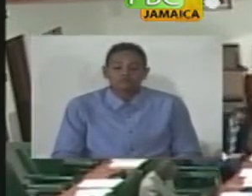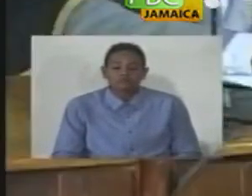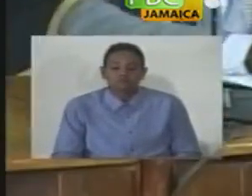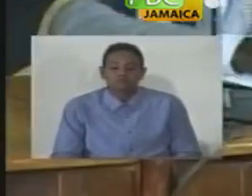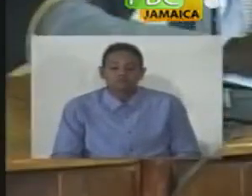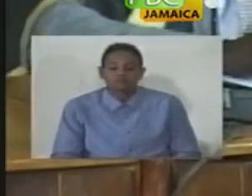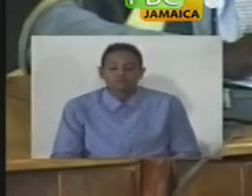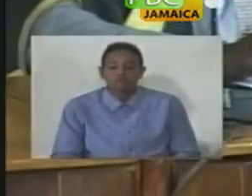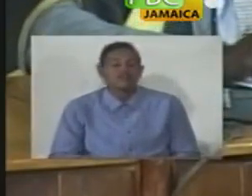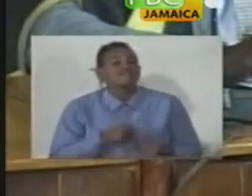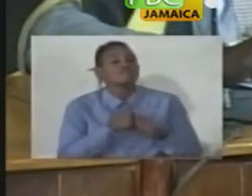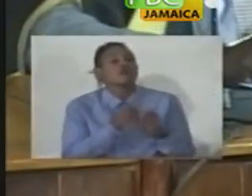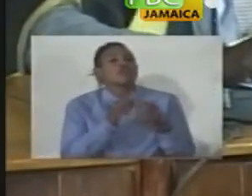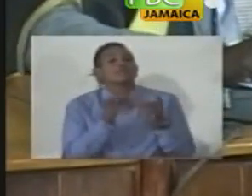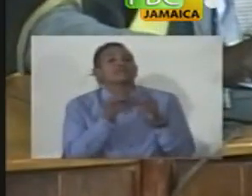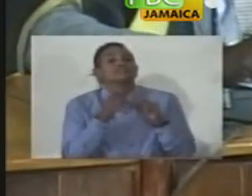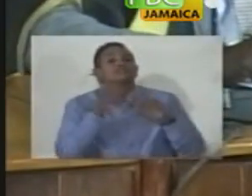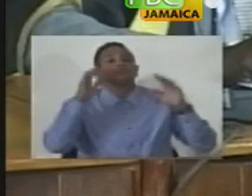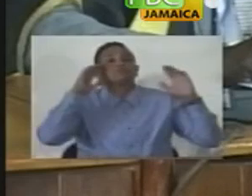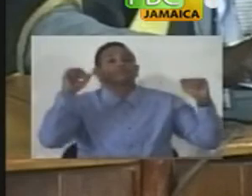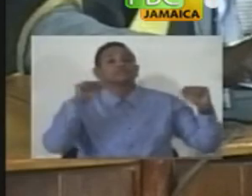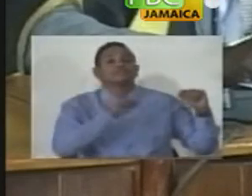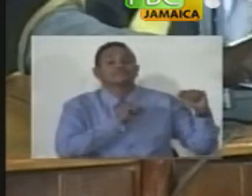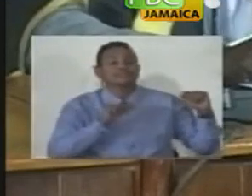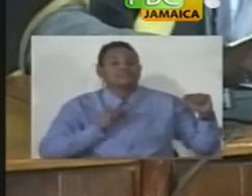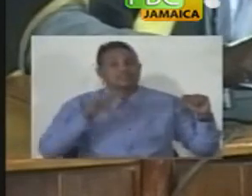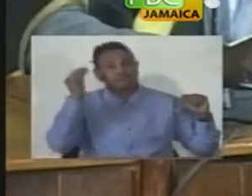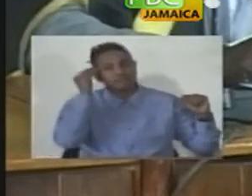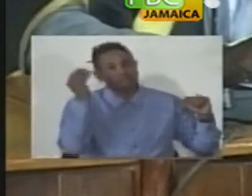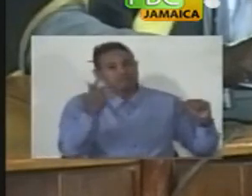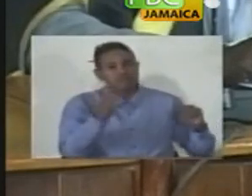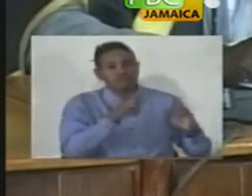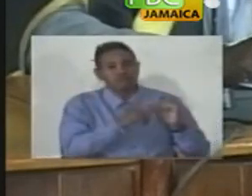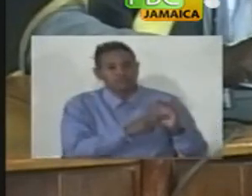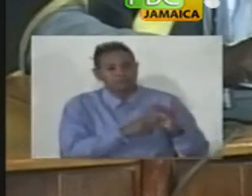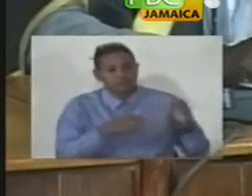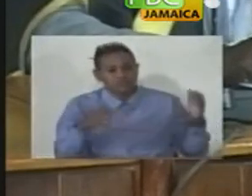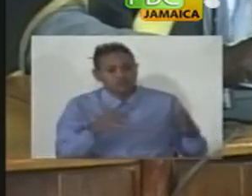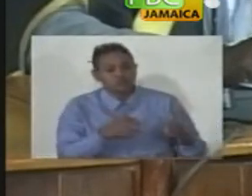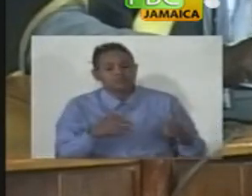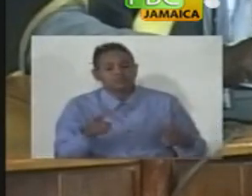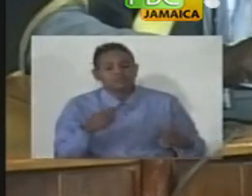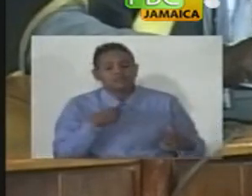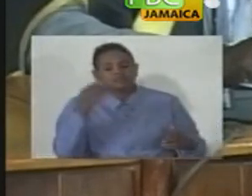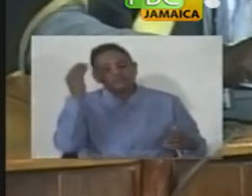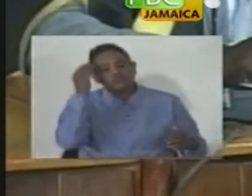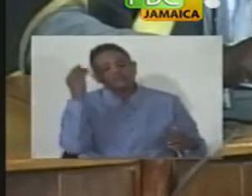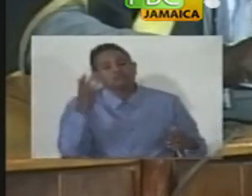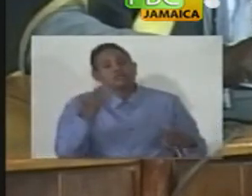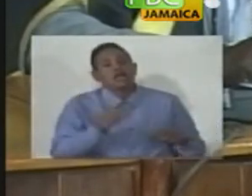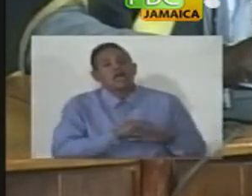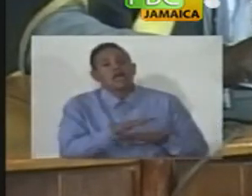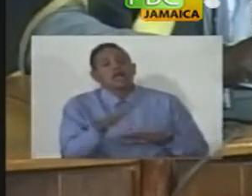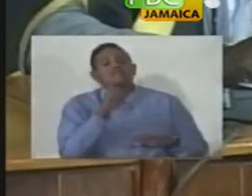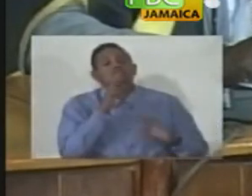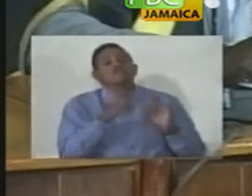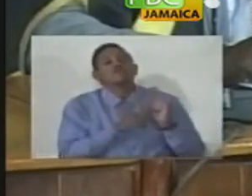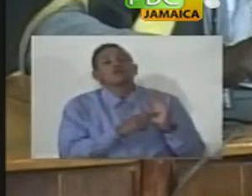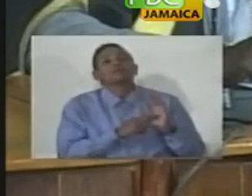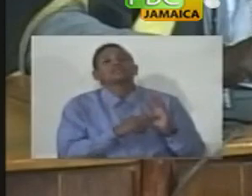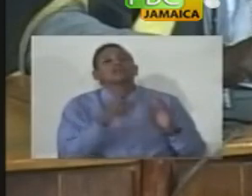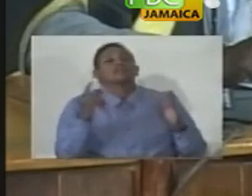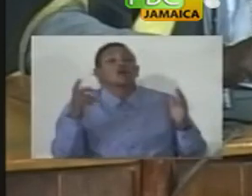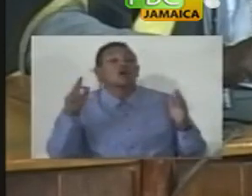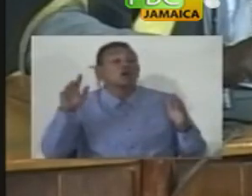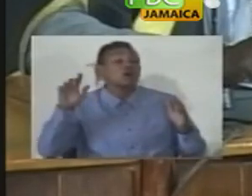The following is a message from the President of the Senate to the Honorable House of Representatives. I have the honor to advise the Honorable House of Representatives